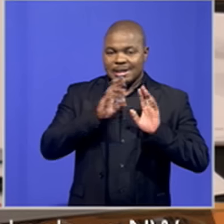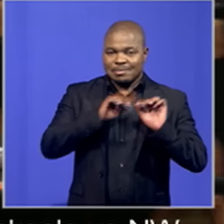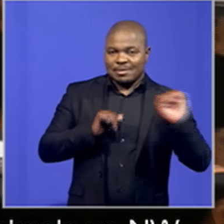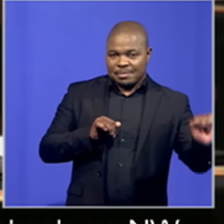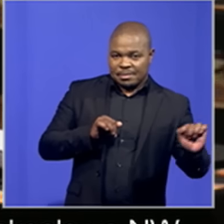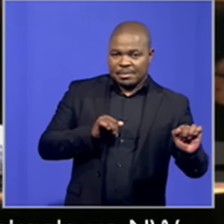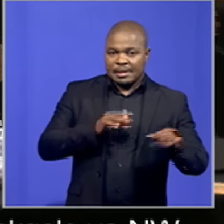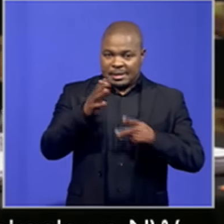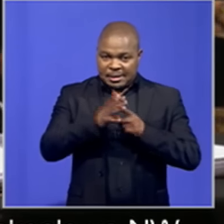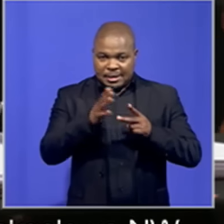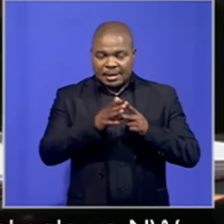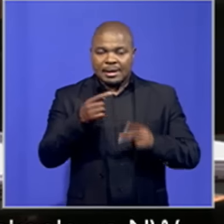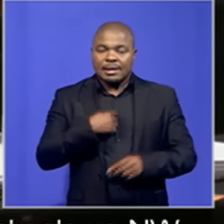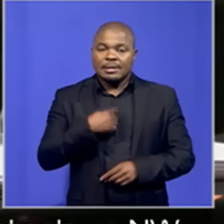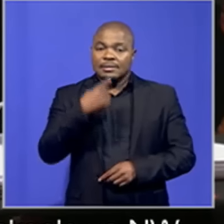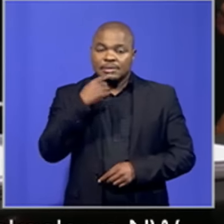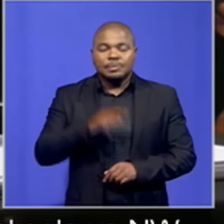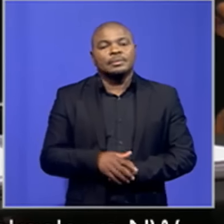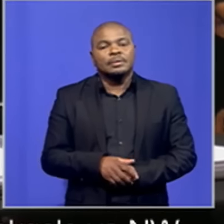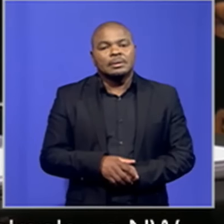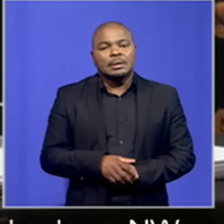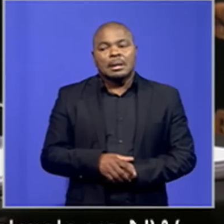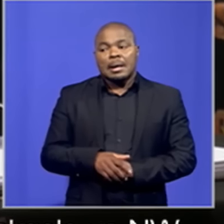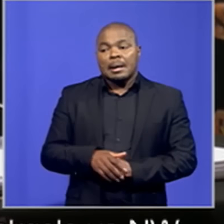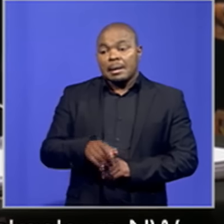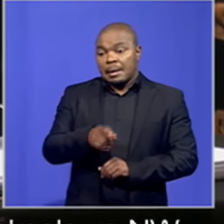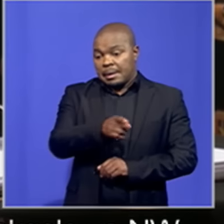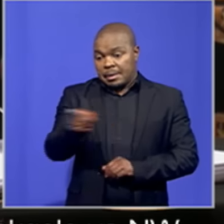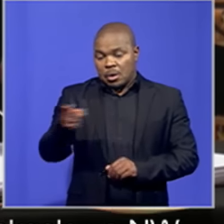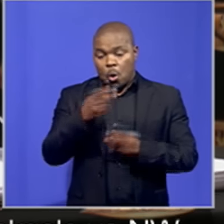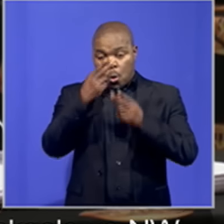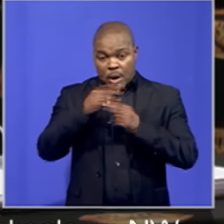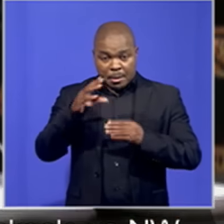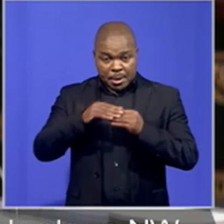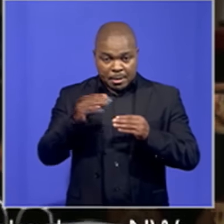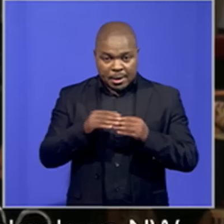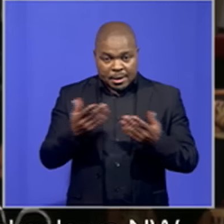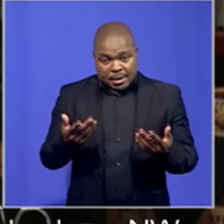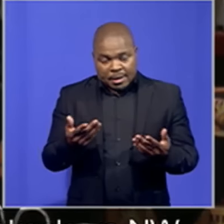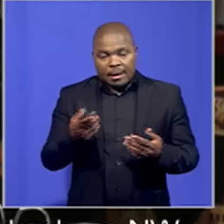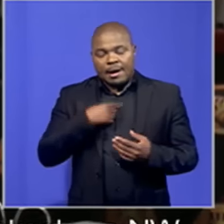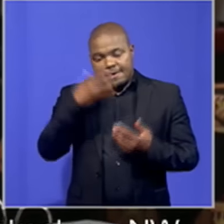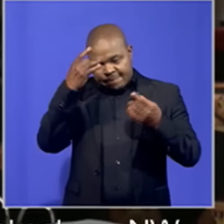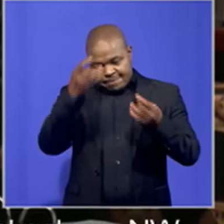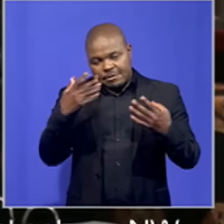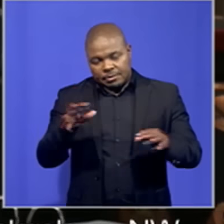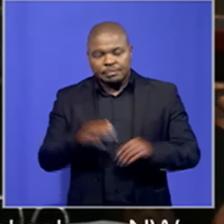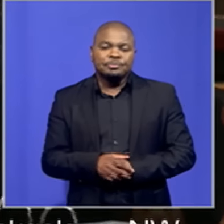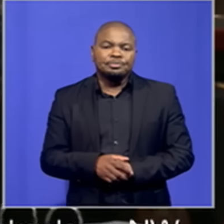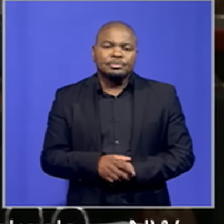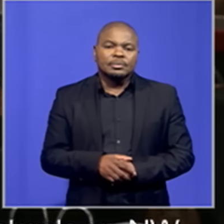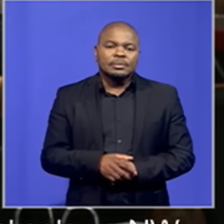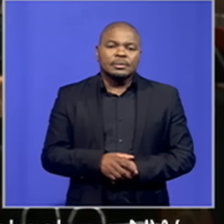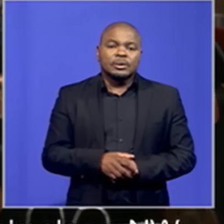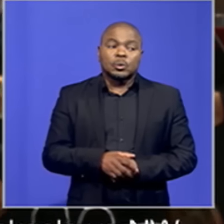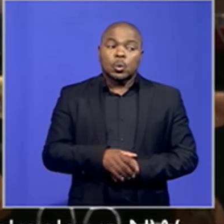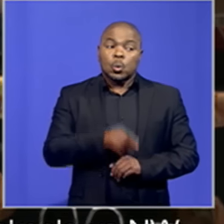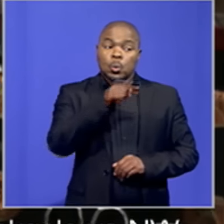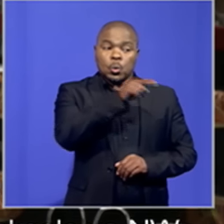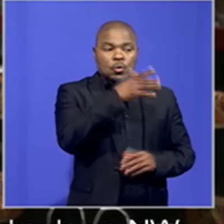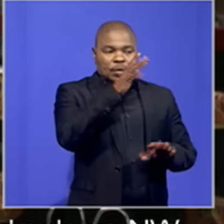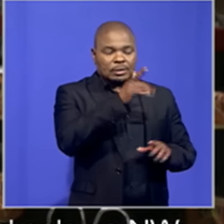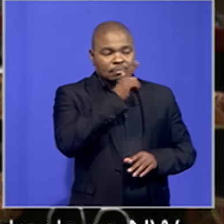And I've indicated to honorable members that for the mere fact that he indicated to me